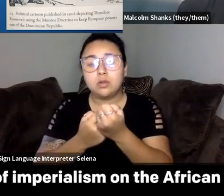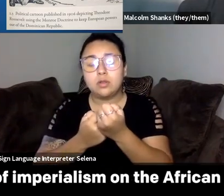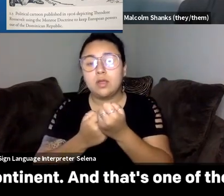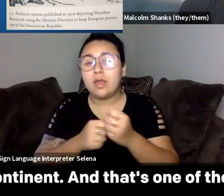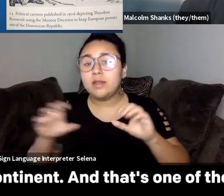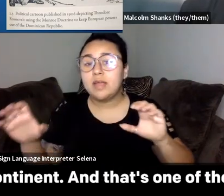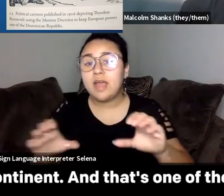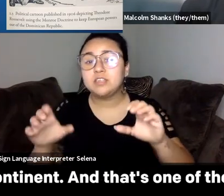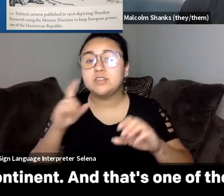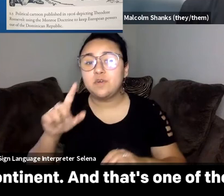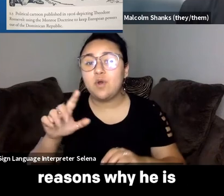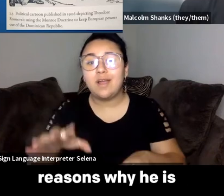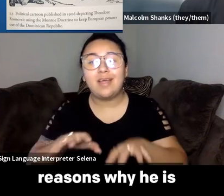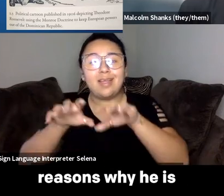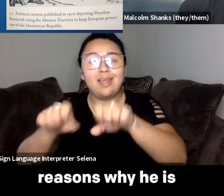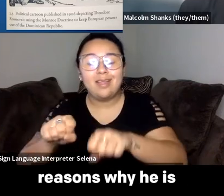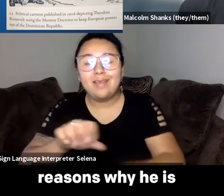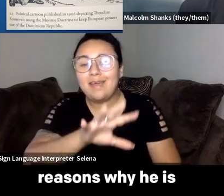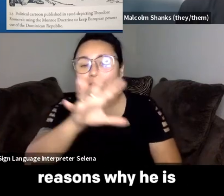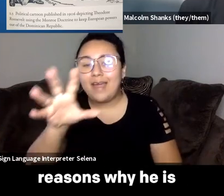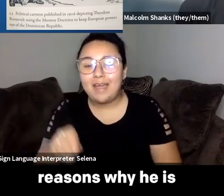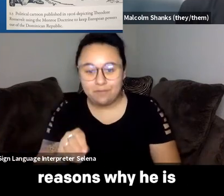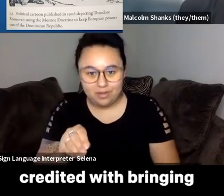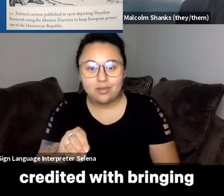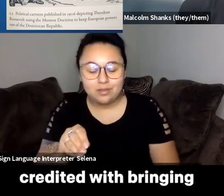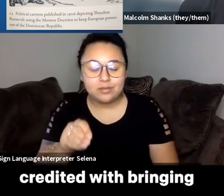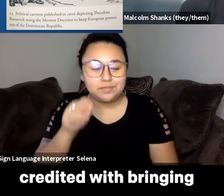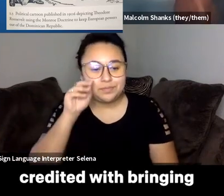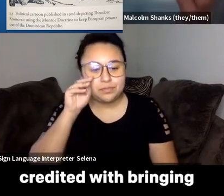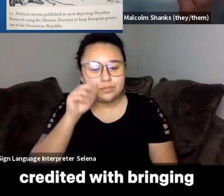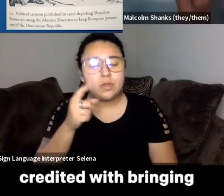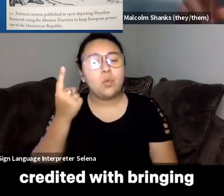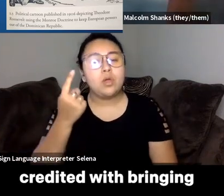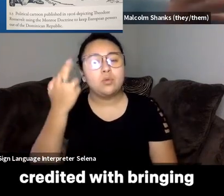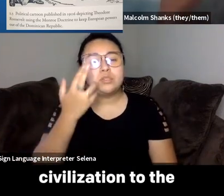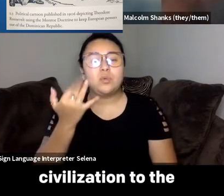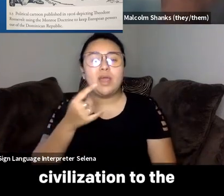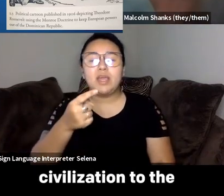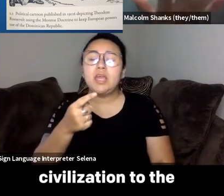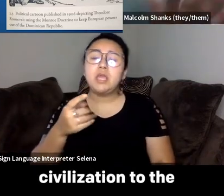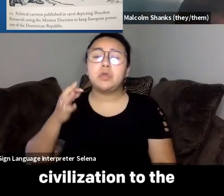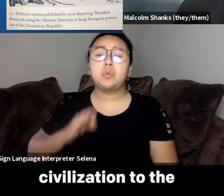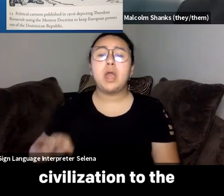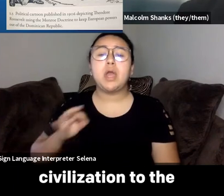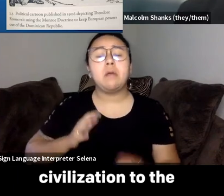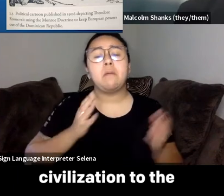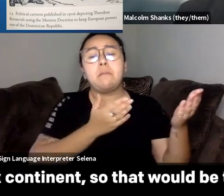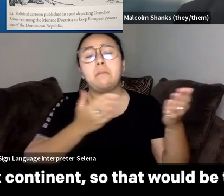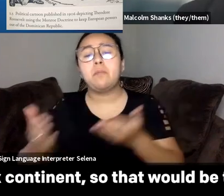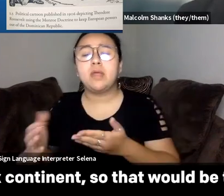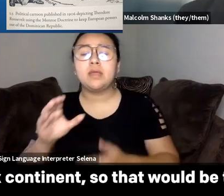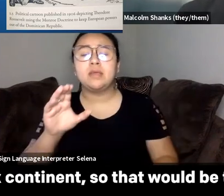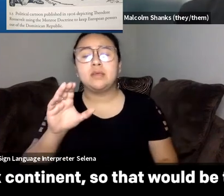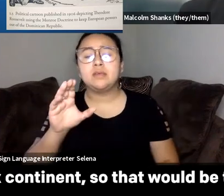on the African continent. And that's one of the reasons why he is credited with bringing civilization to the